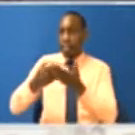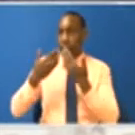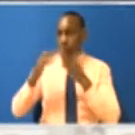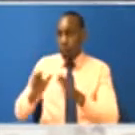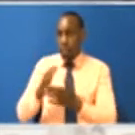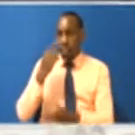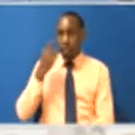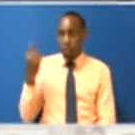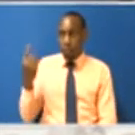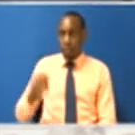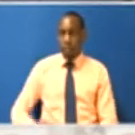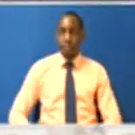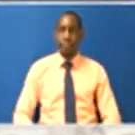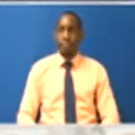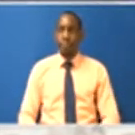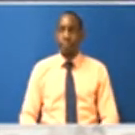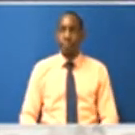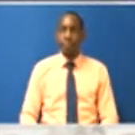concluded